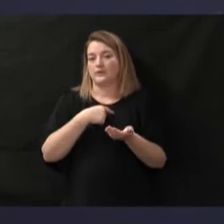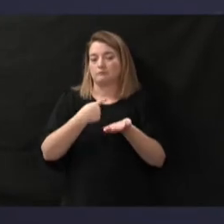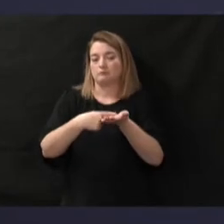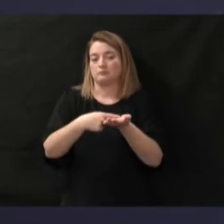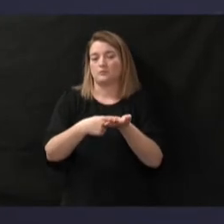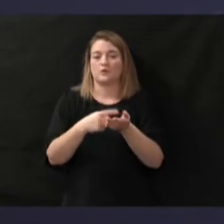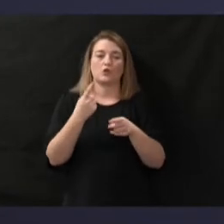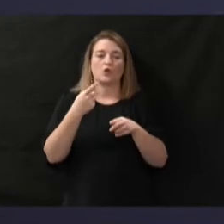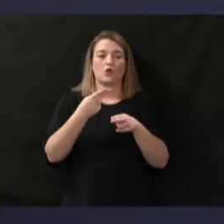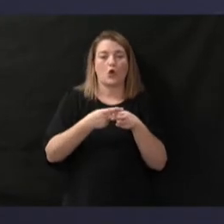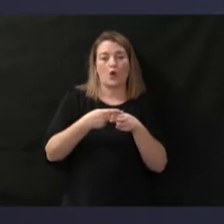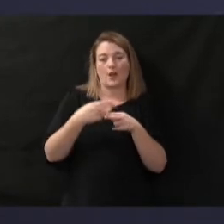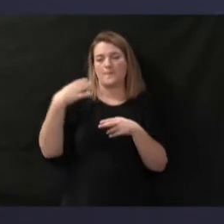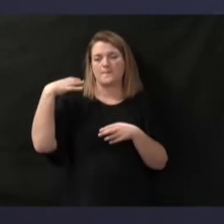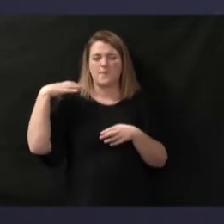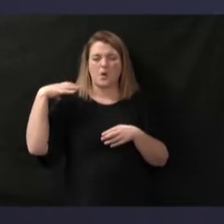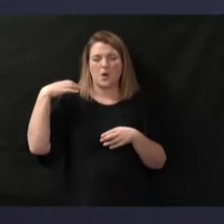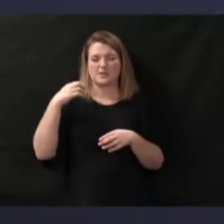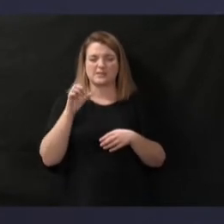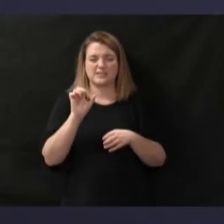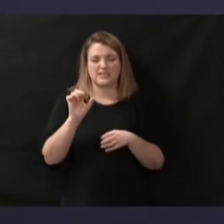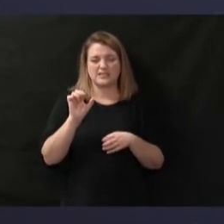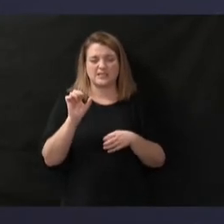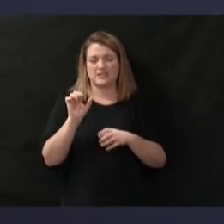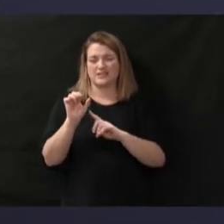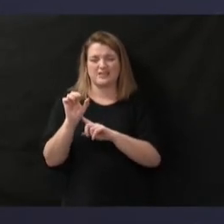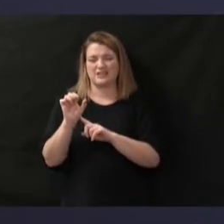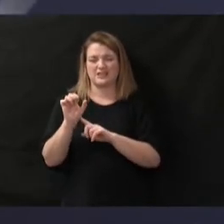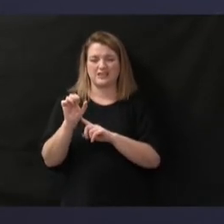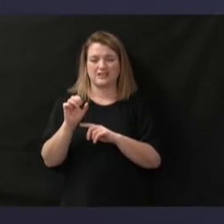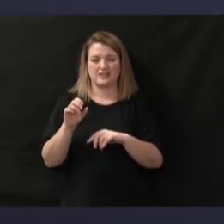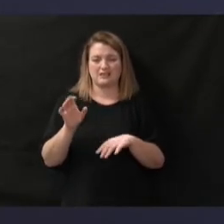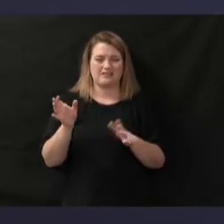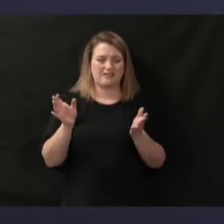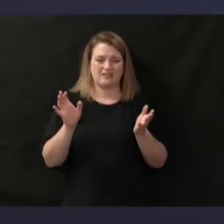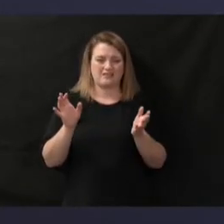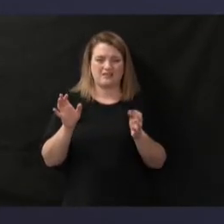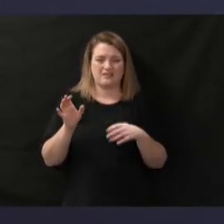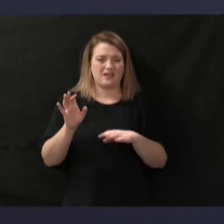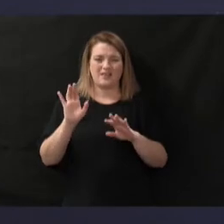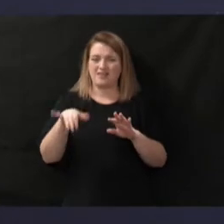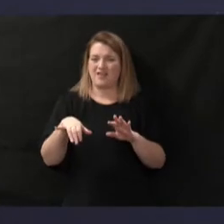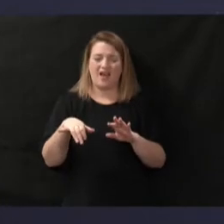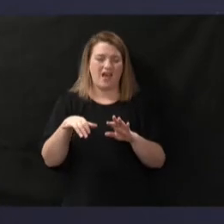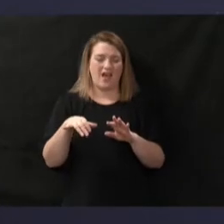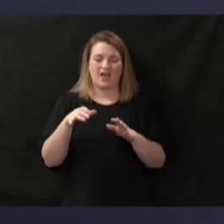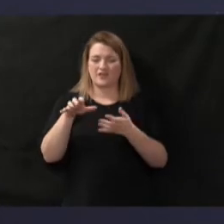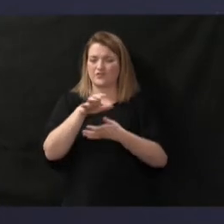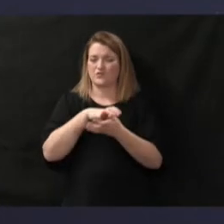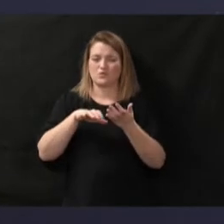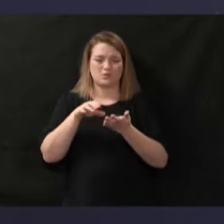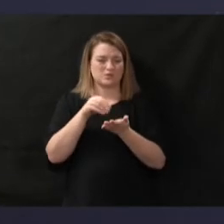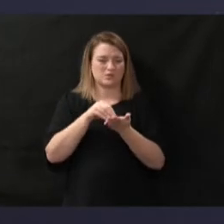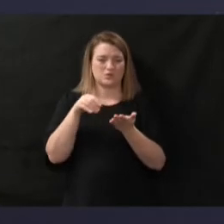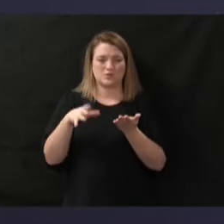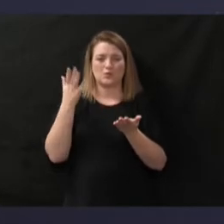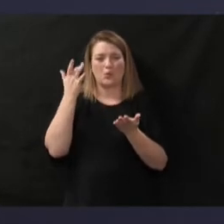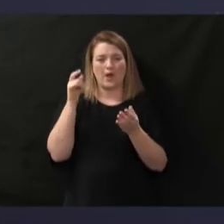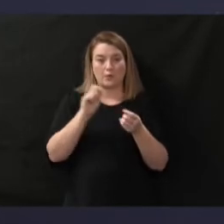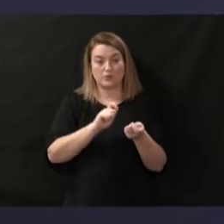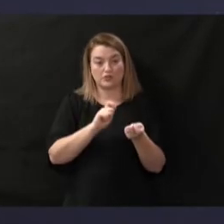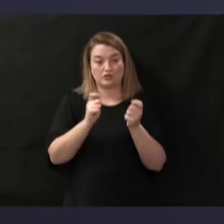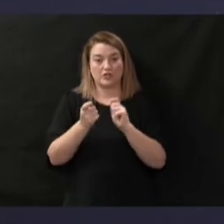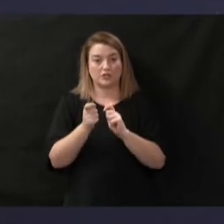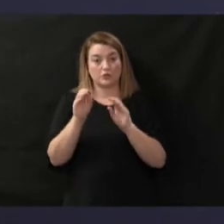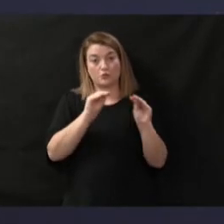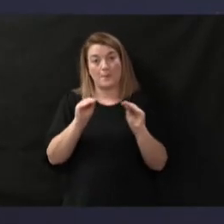E, saying lazy bossy, that bossy gets them mixed up with bossy R. So that's why we changed to